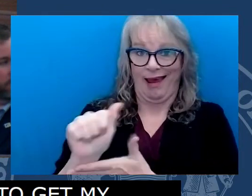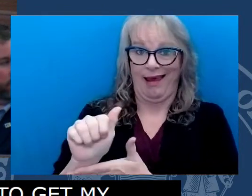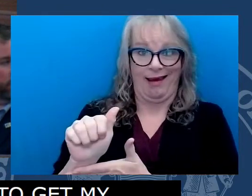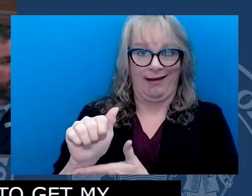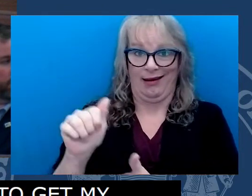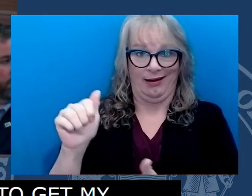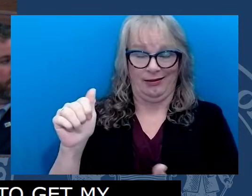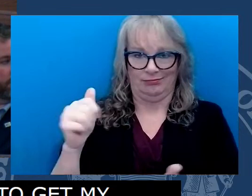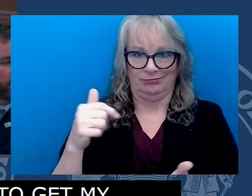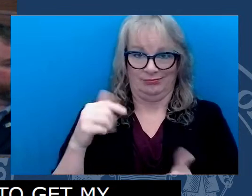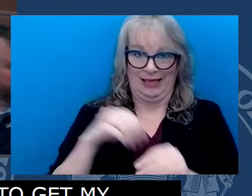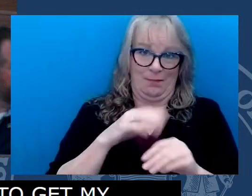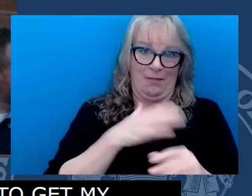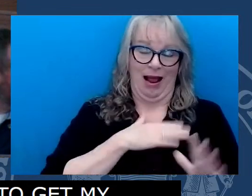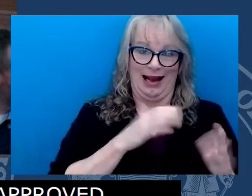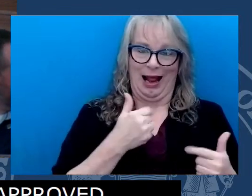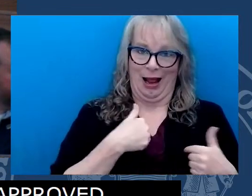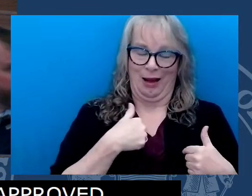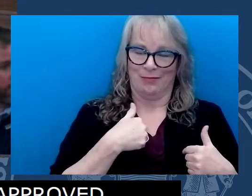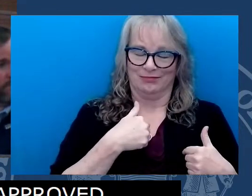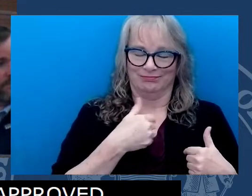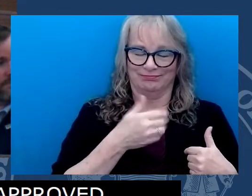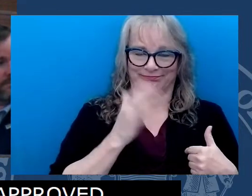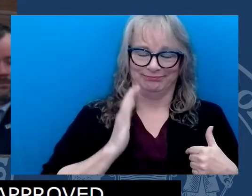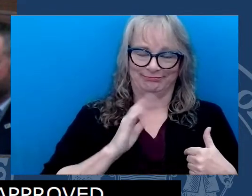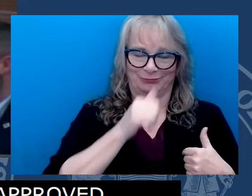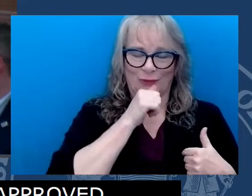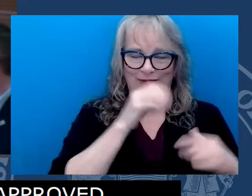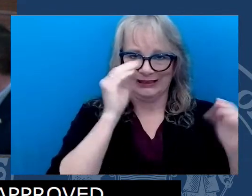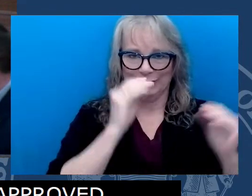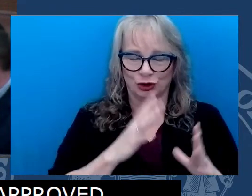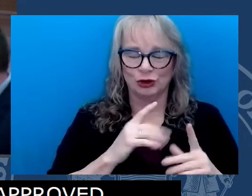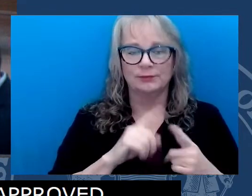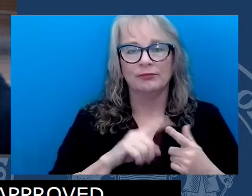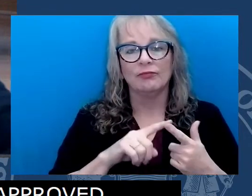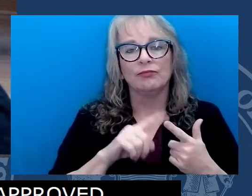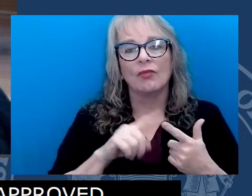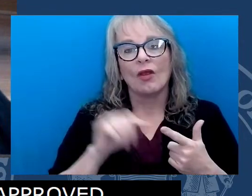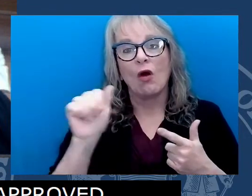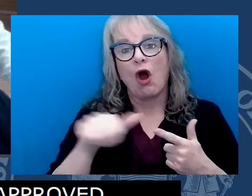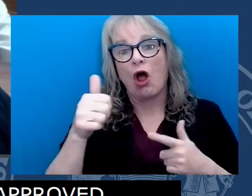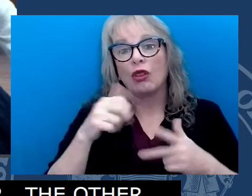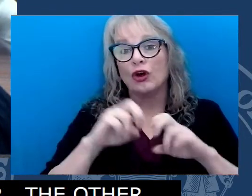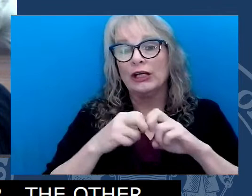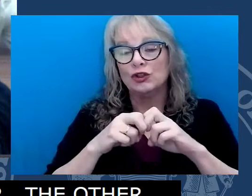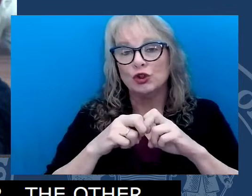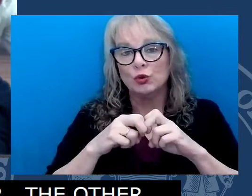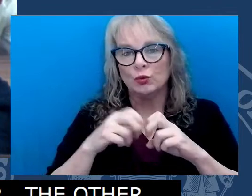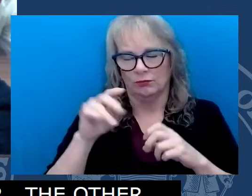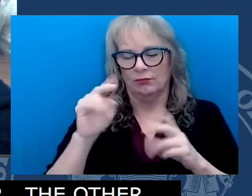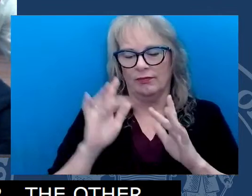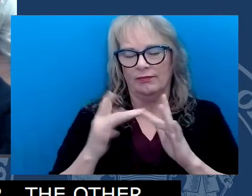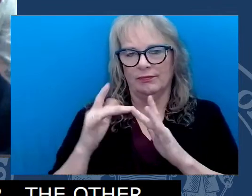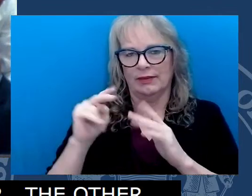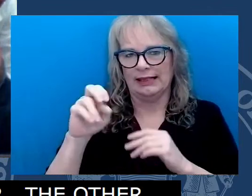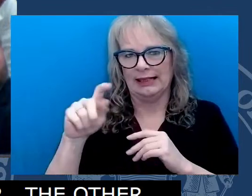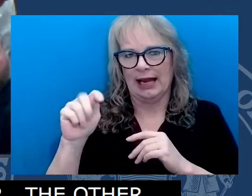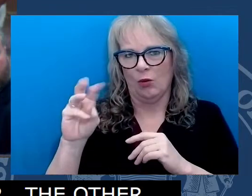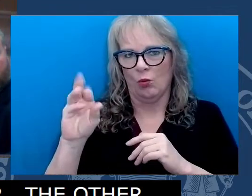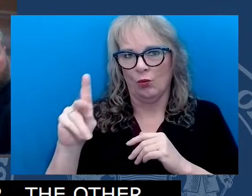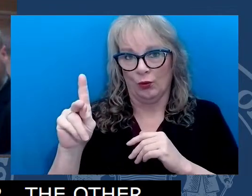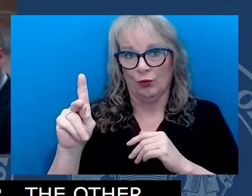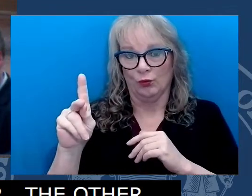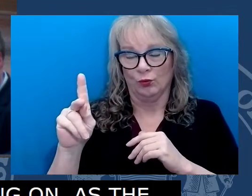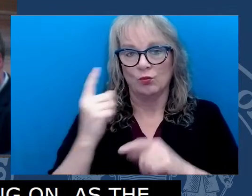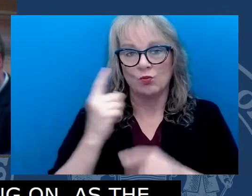teacher. The other issue that's different that we're still working on, as the governor said, is the network. Right now,